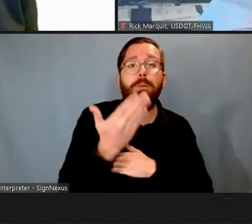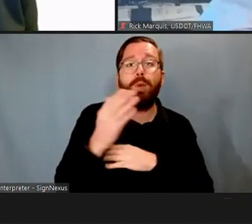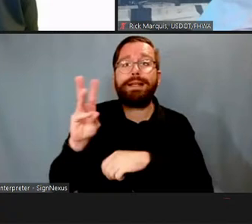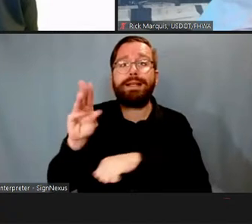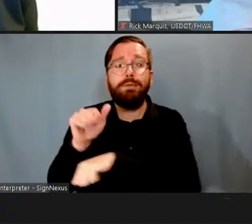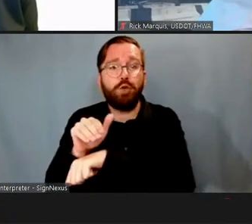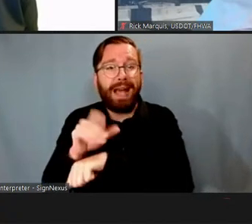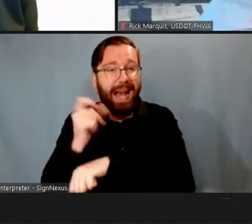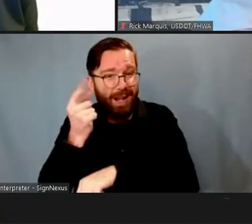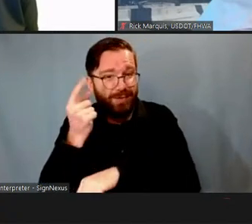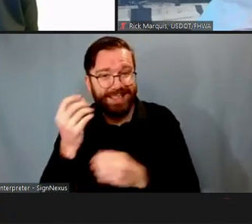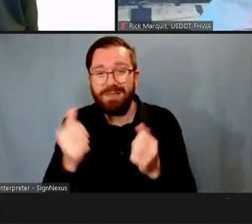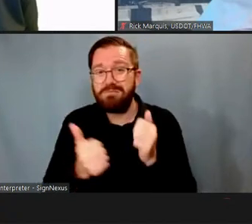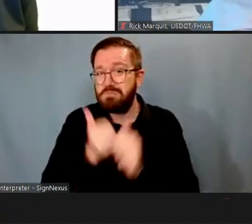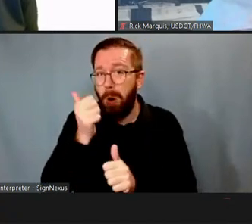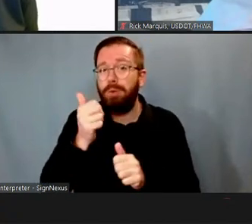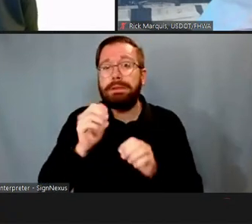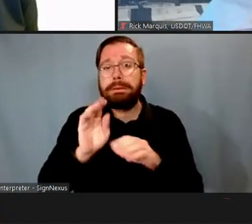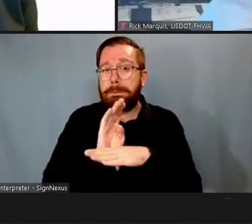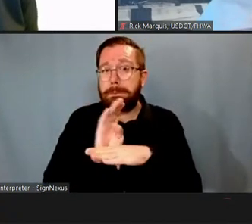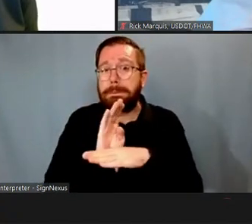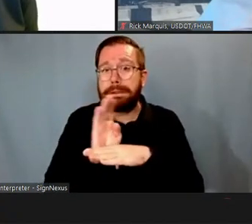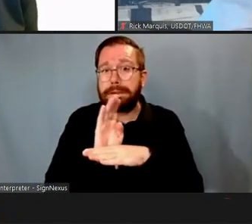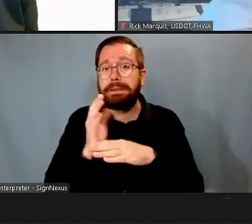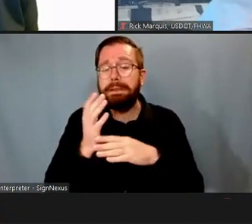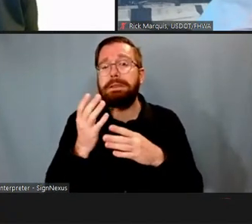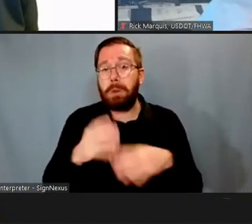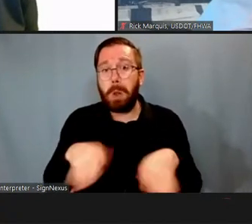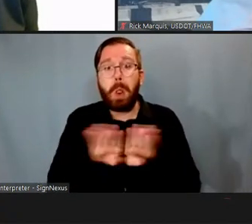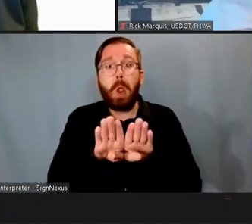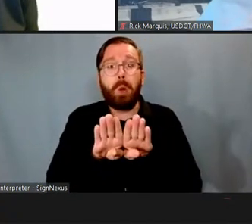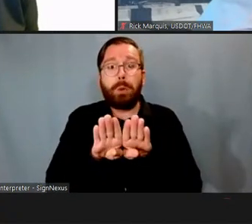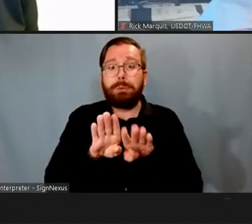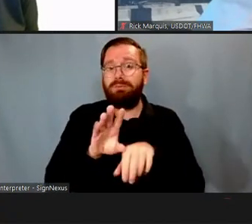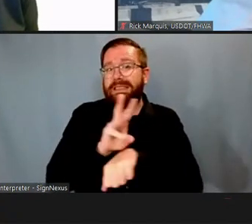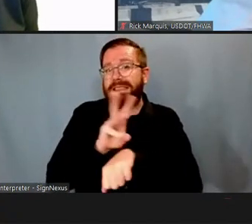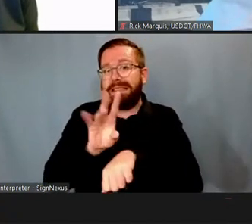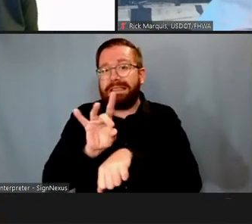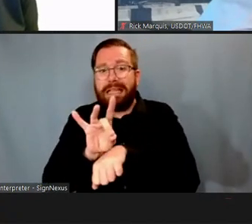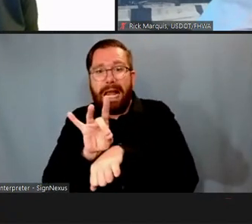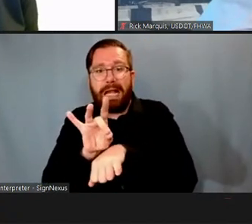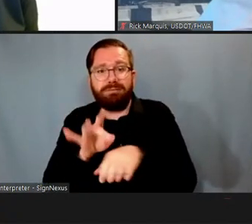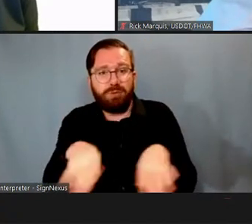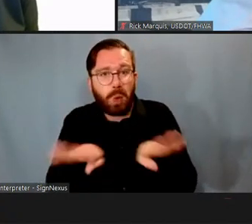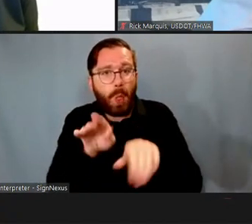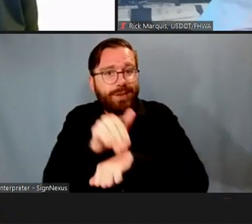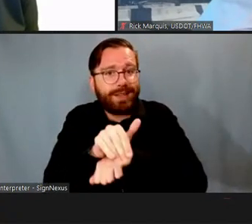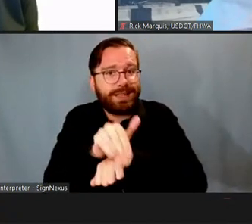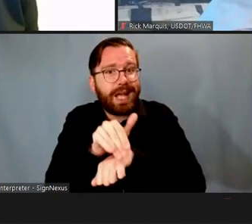pm but it would create jobs and create reduce the congestion if businesses had to receive